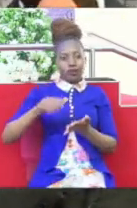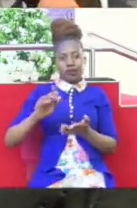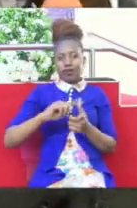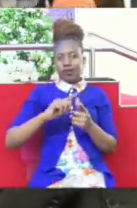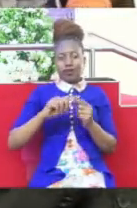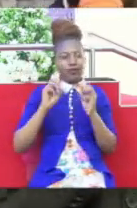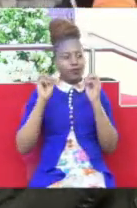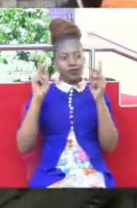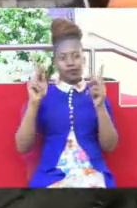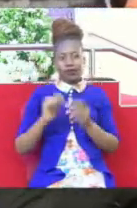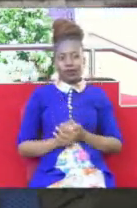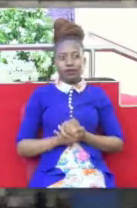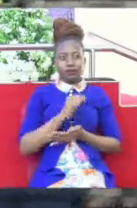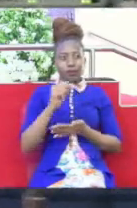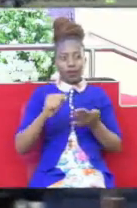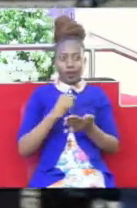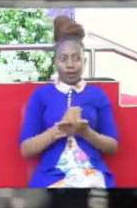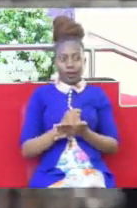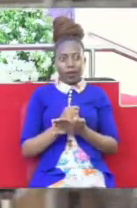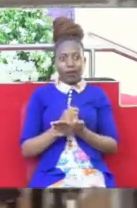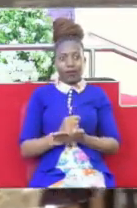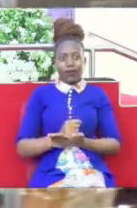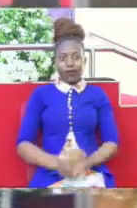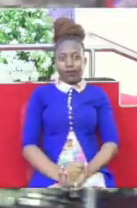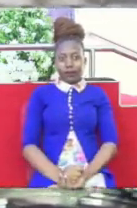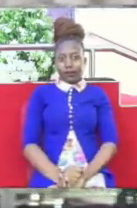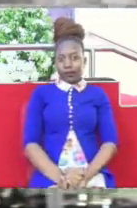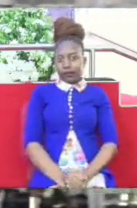said, na kila mtu akasema amina.